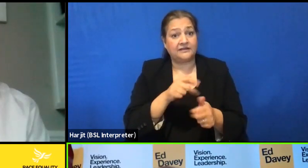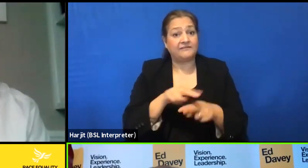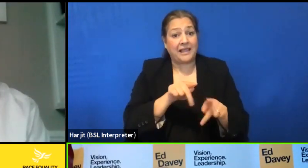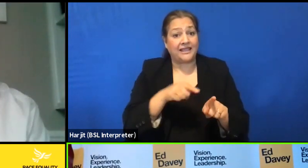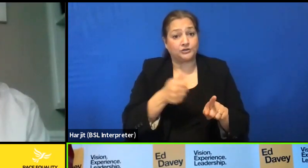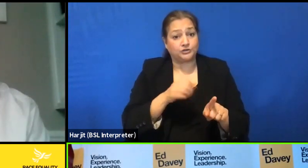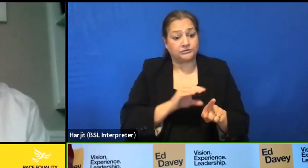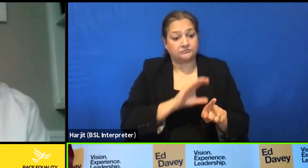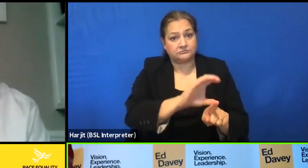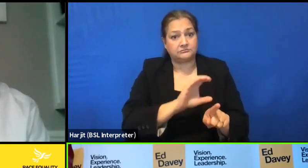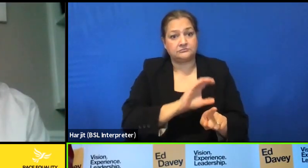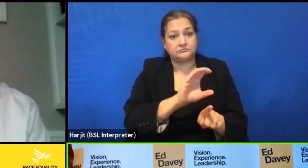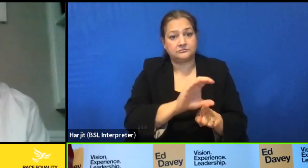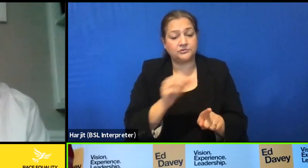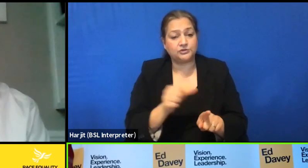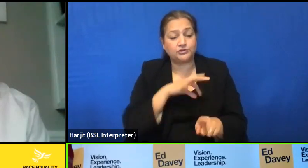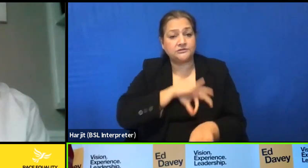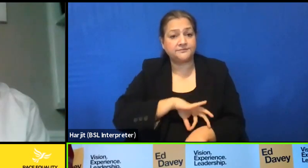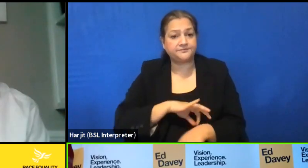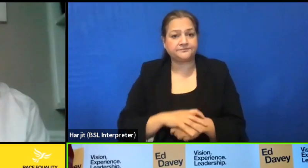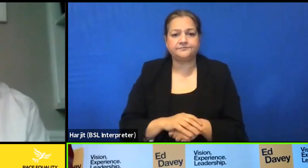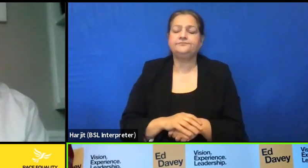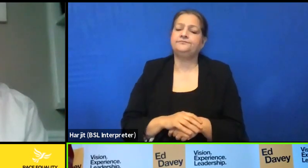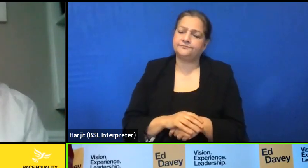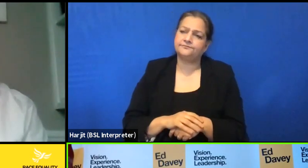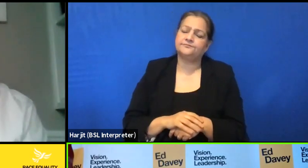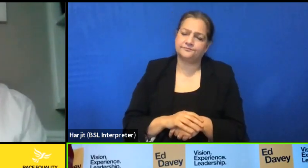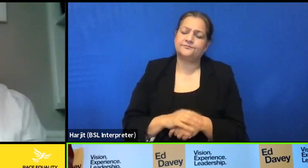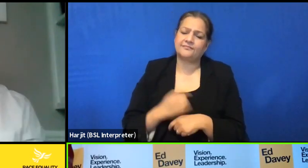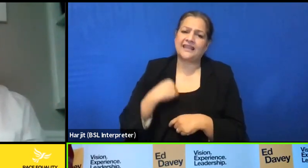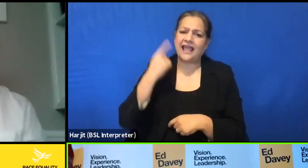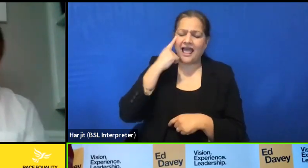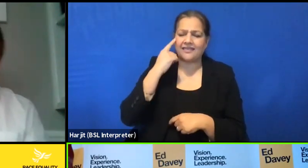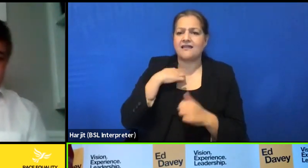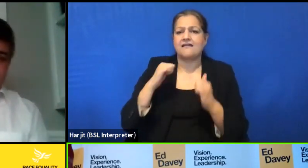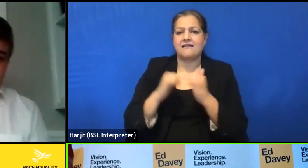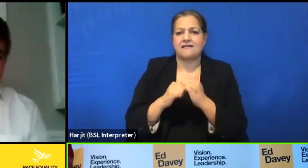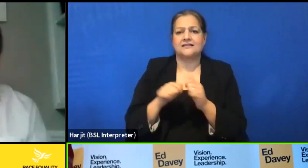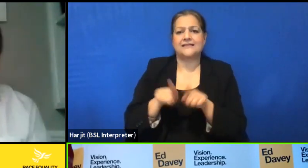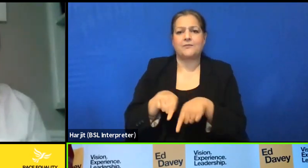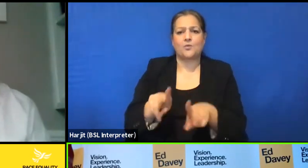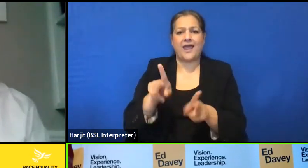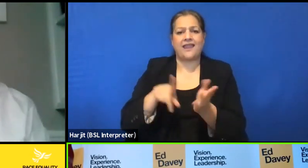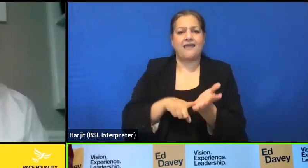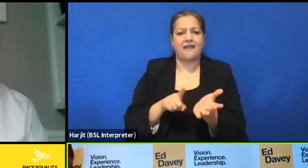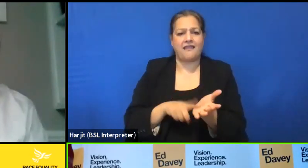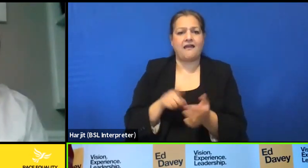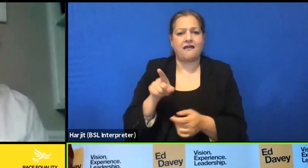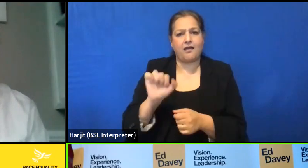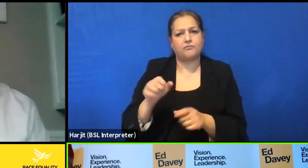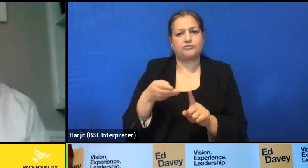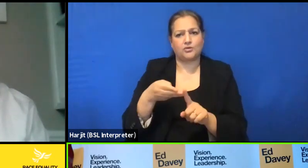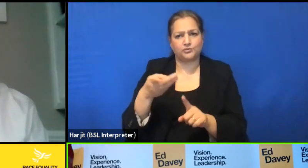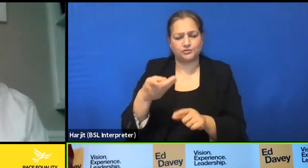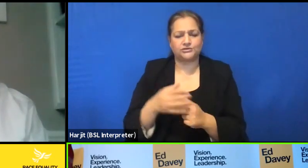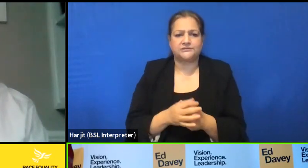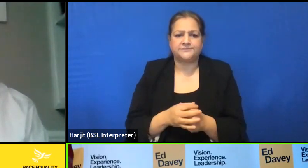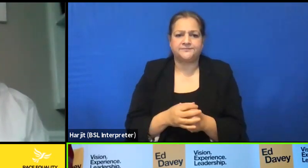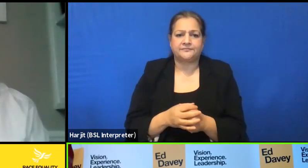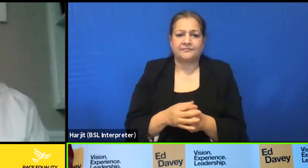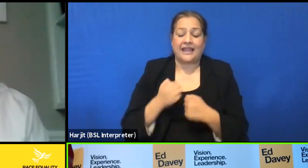with the way that Layla approached it. You know, I think that there's no doubt that the slave history of